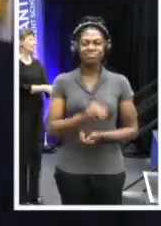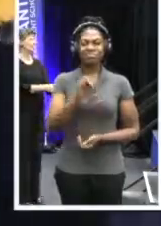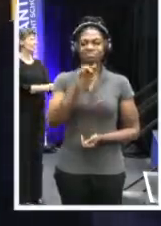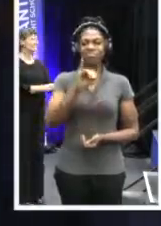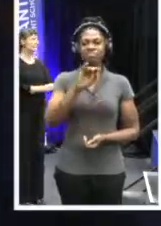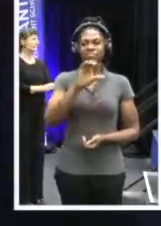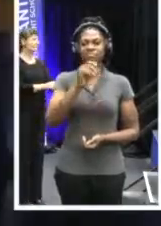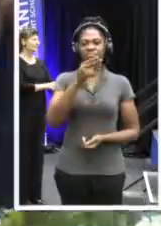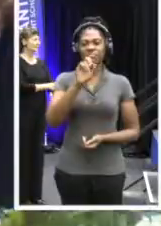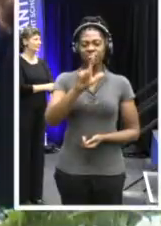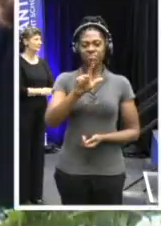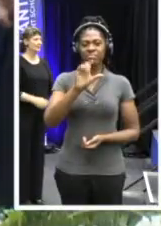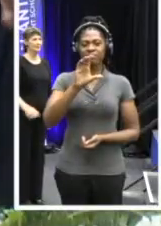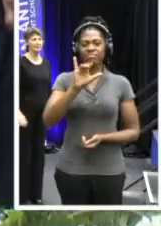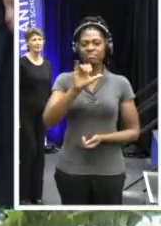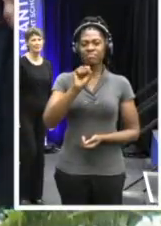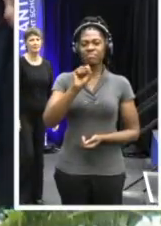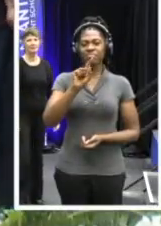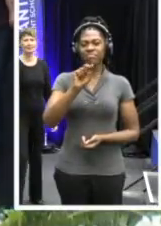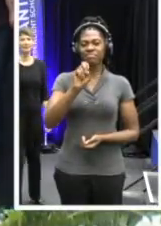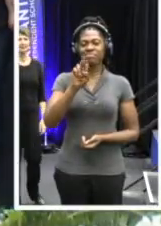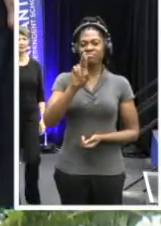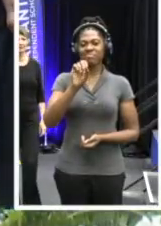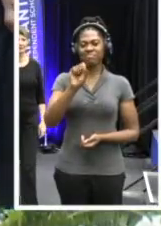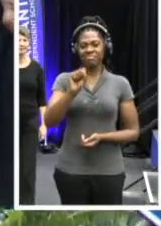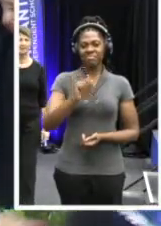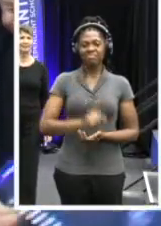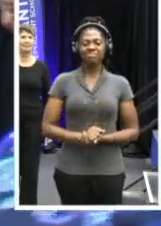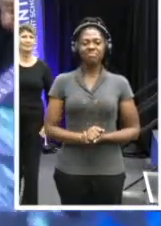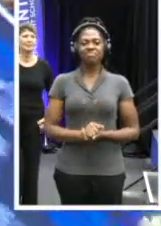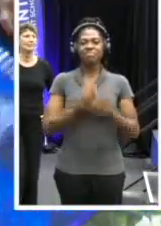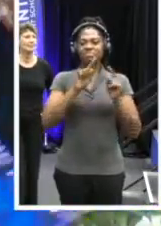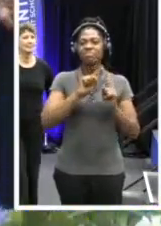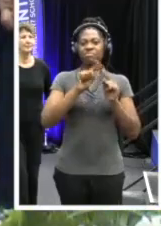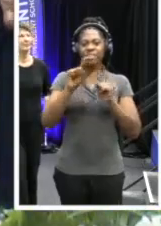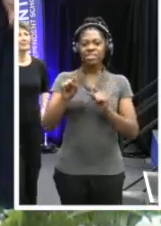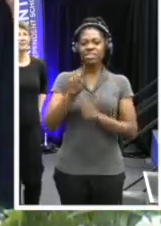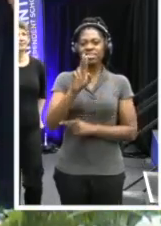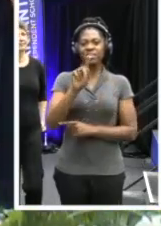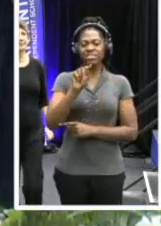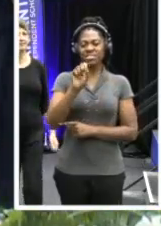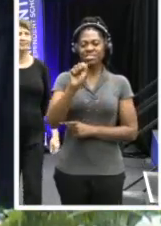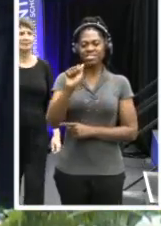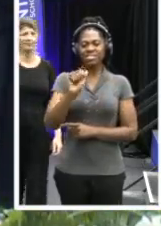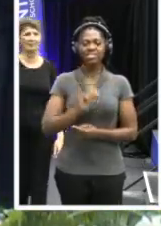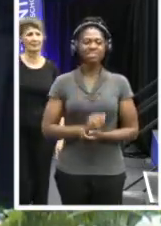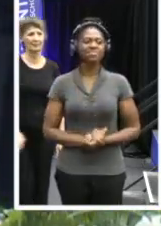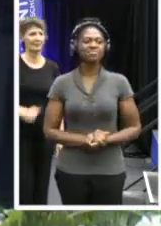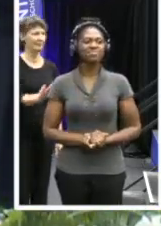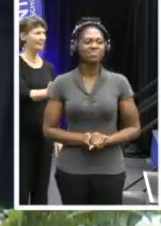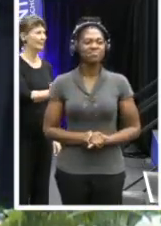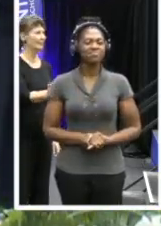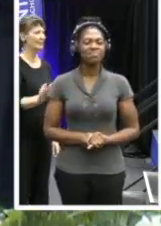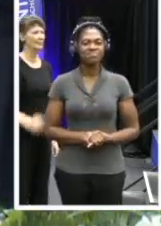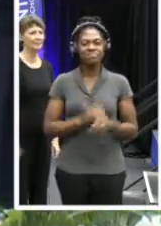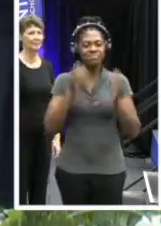Michael Vincent Cisneros Tavares will be attending the University of Texas at San Antonio.